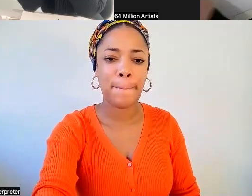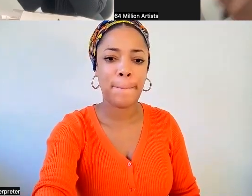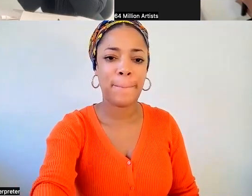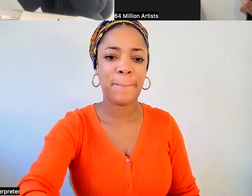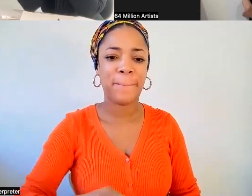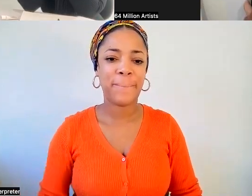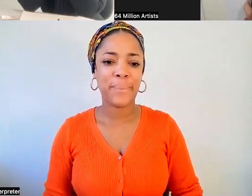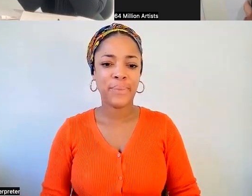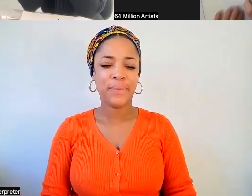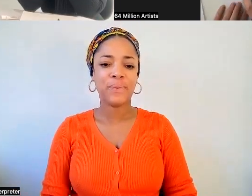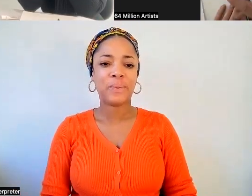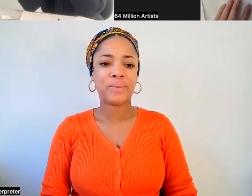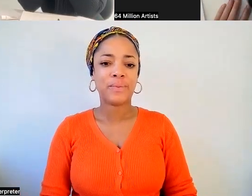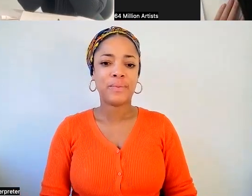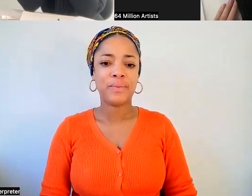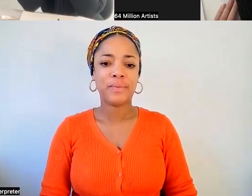blanket. So